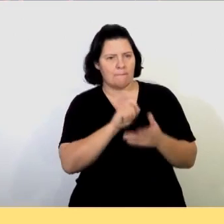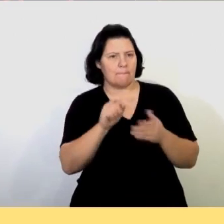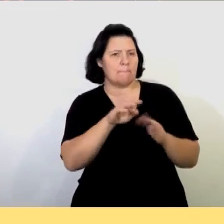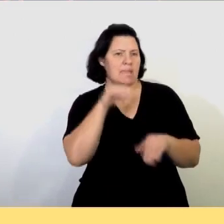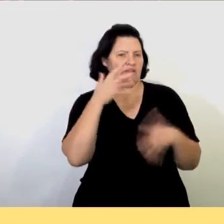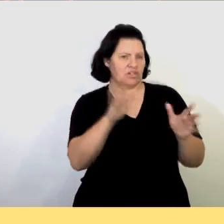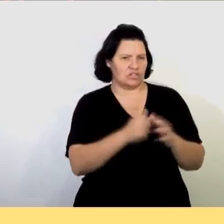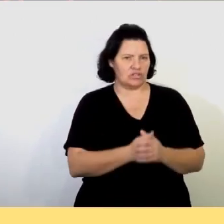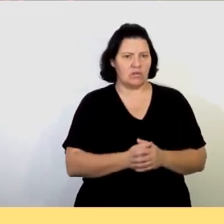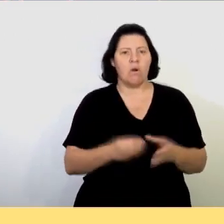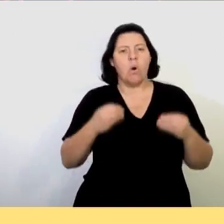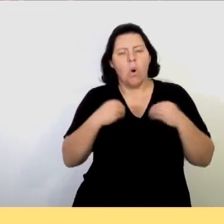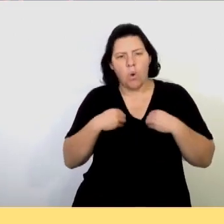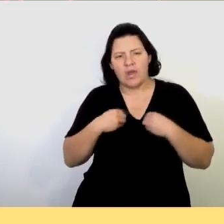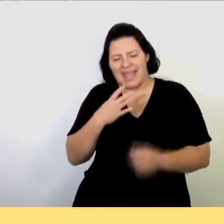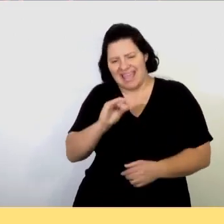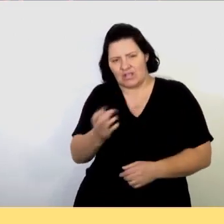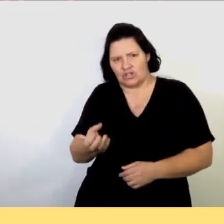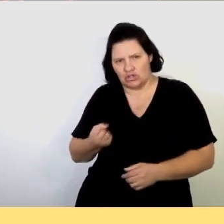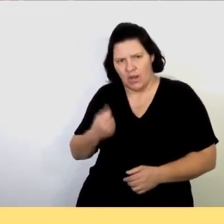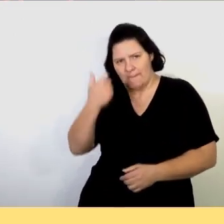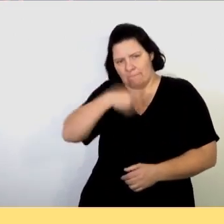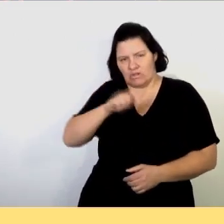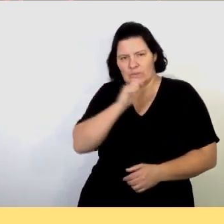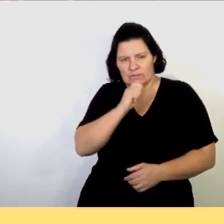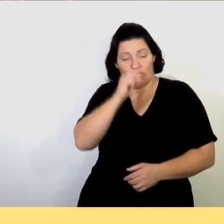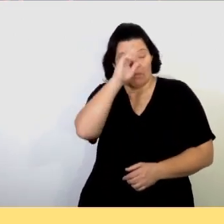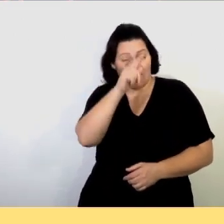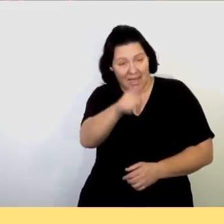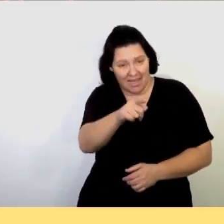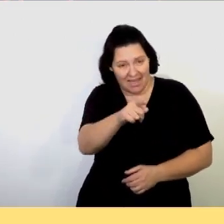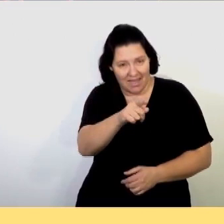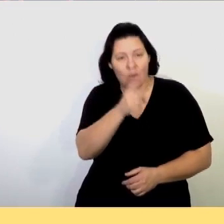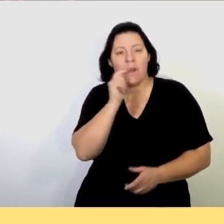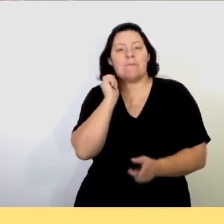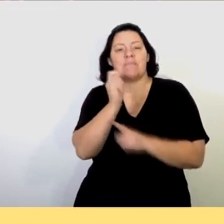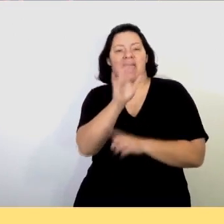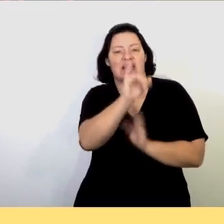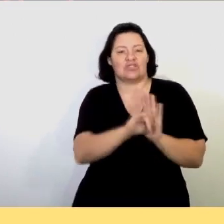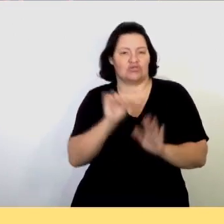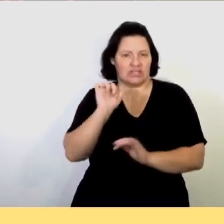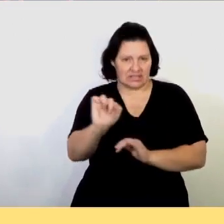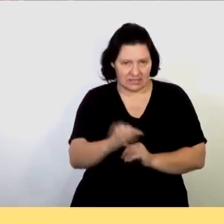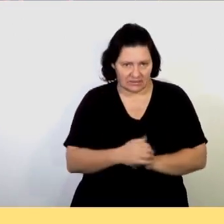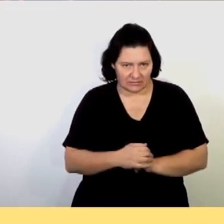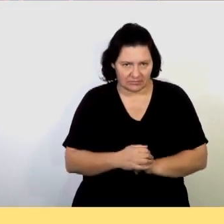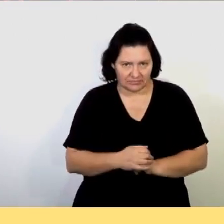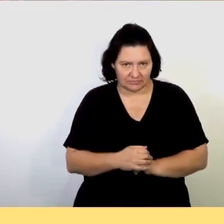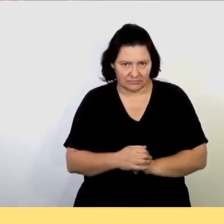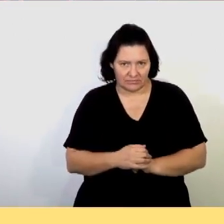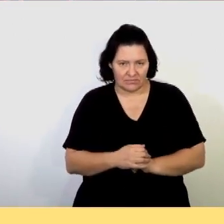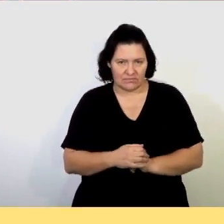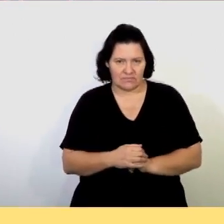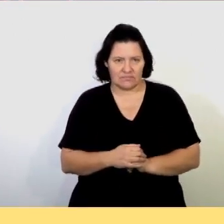178,000. The owner took some cash for personal use. Remember, when we paid for